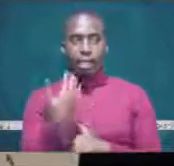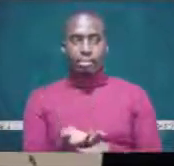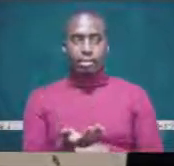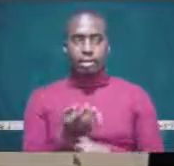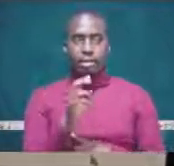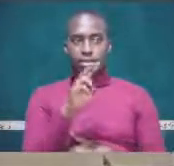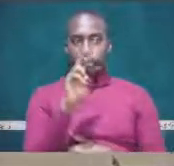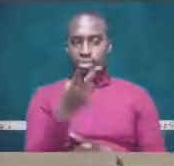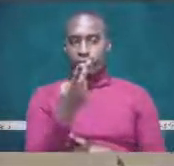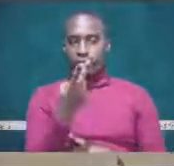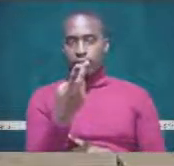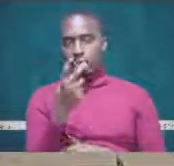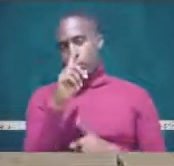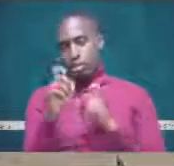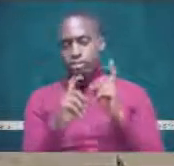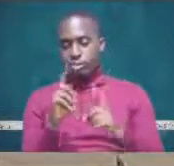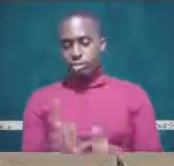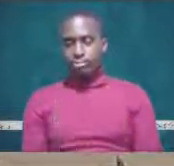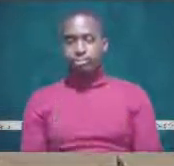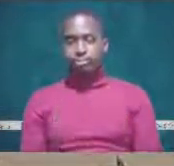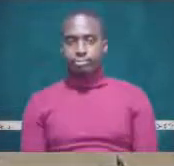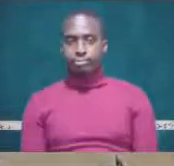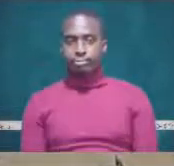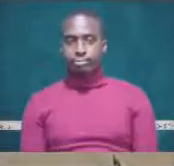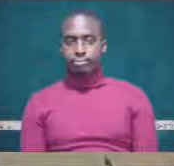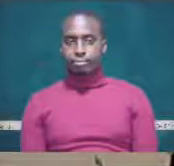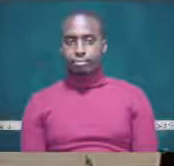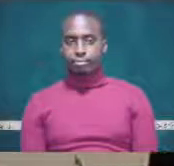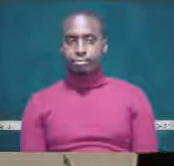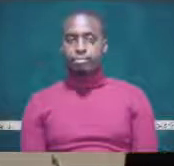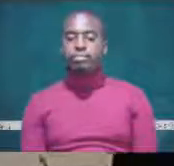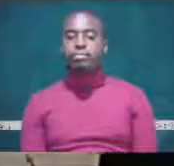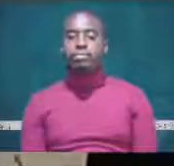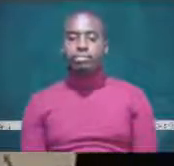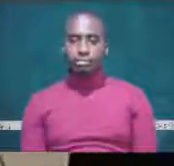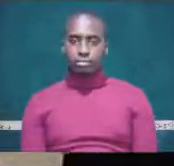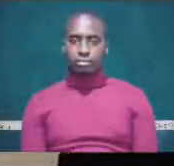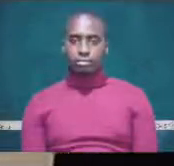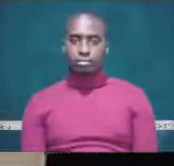Then, the second question The second question,